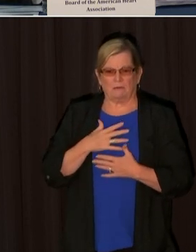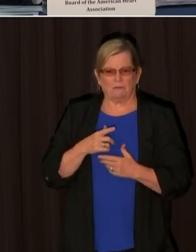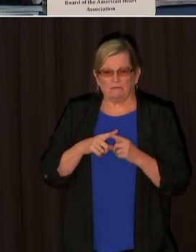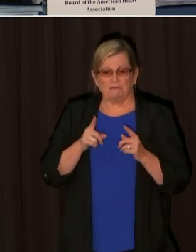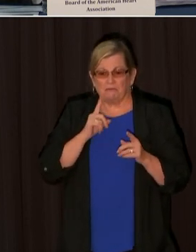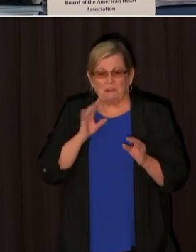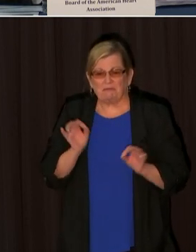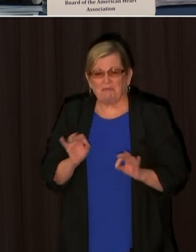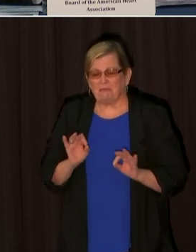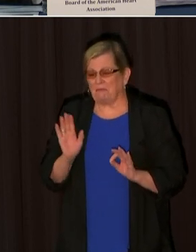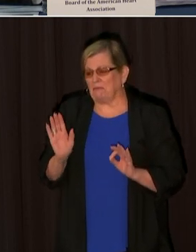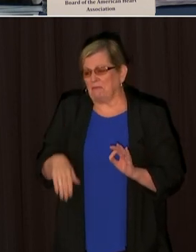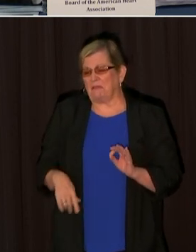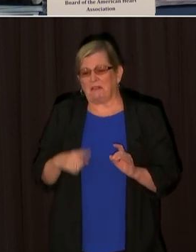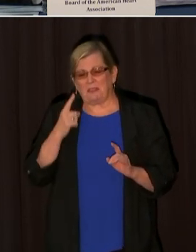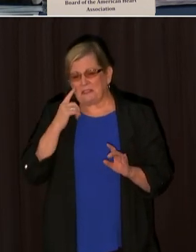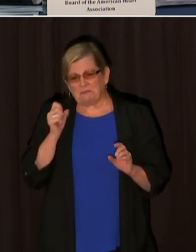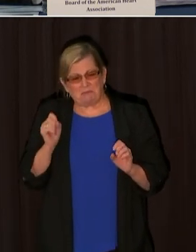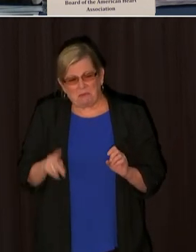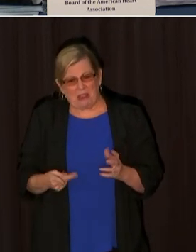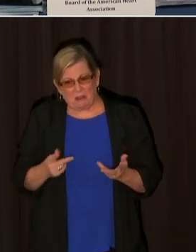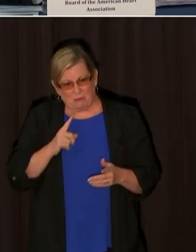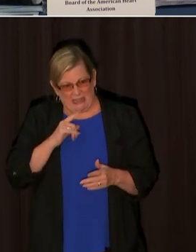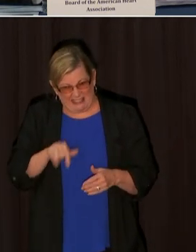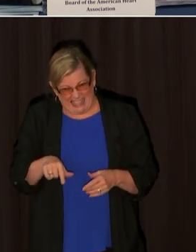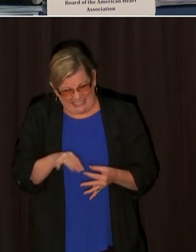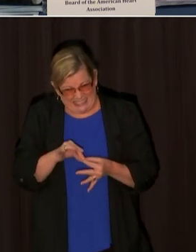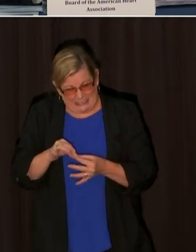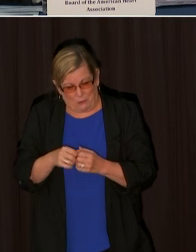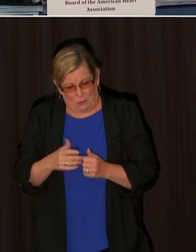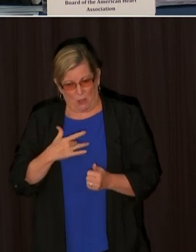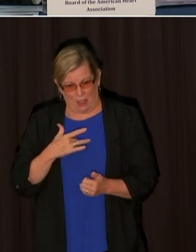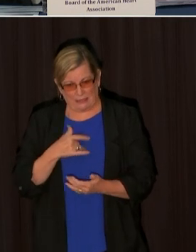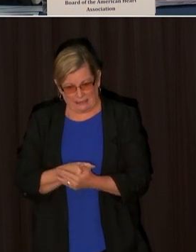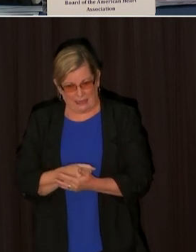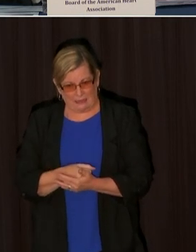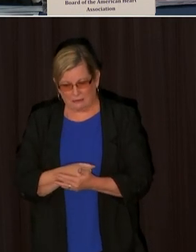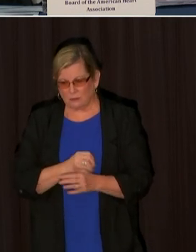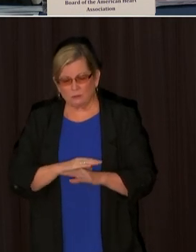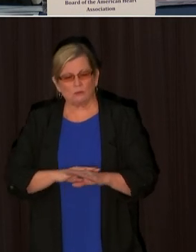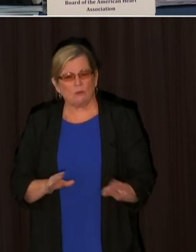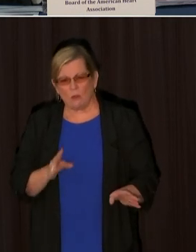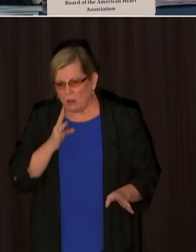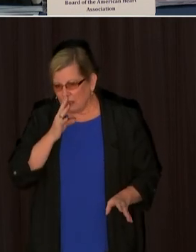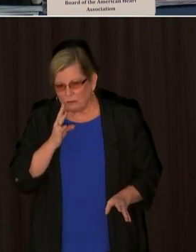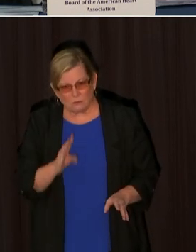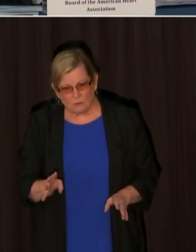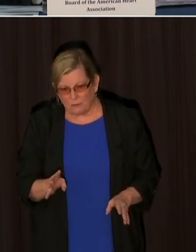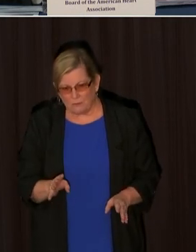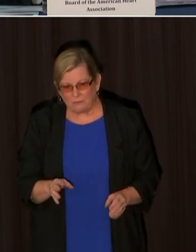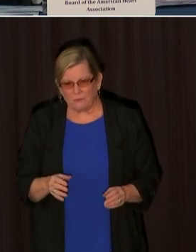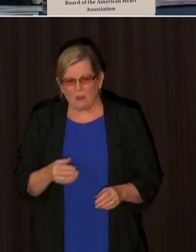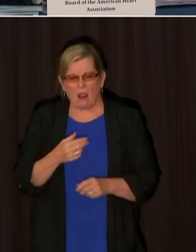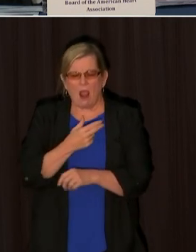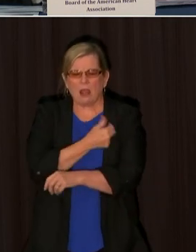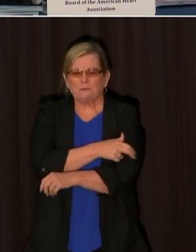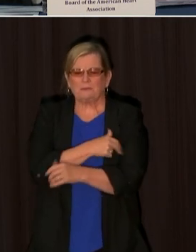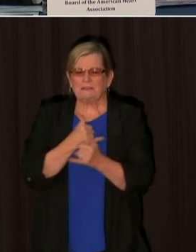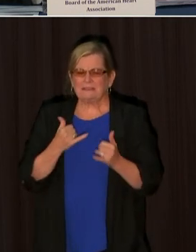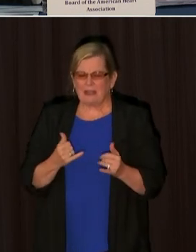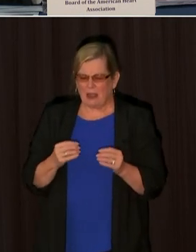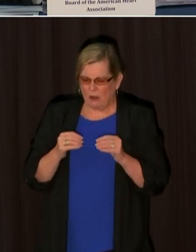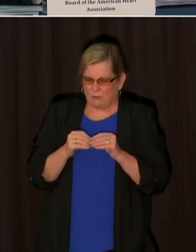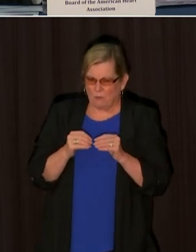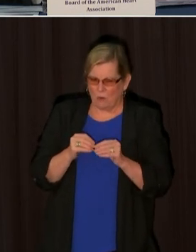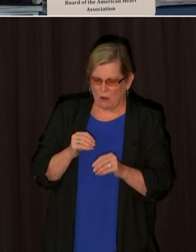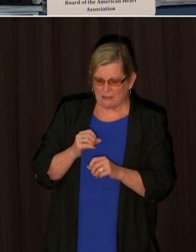those symptoms. As Ms. Bowen said, the hospitals are getting safer and know how to triage patients when they come